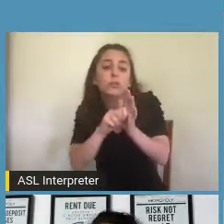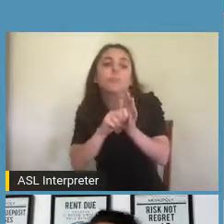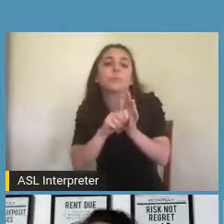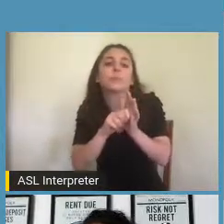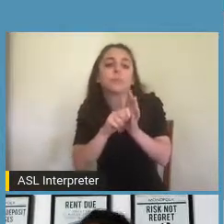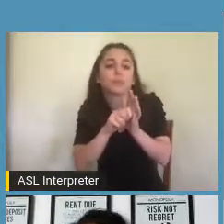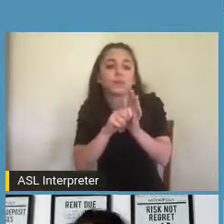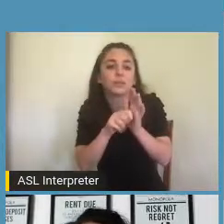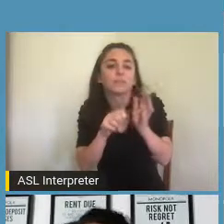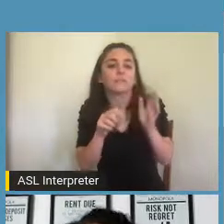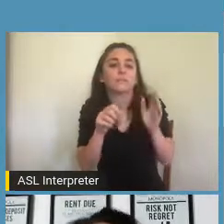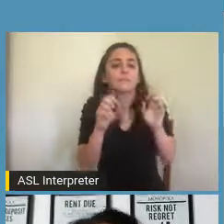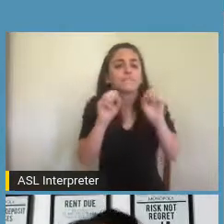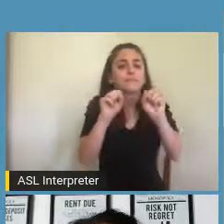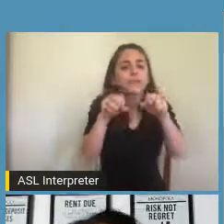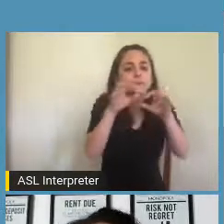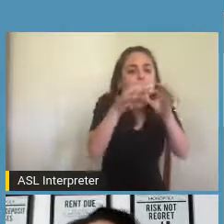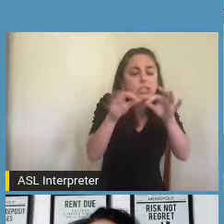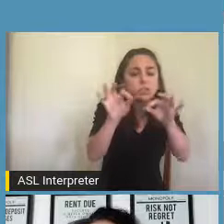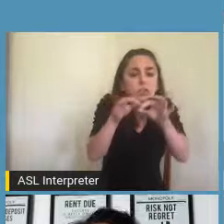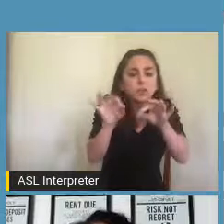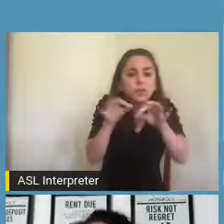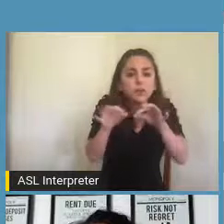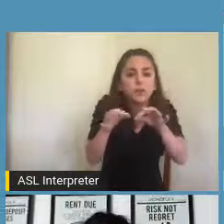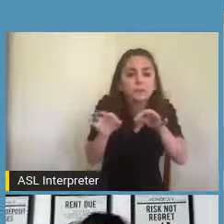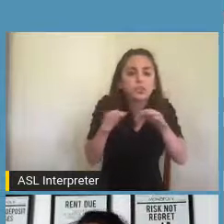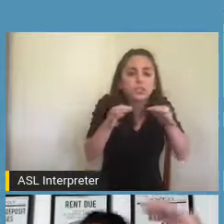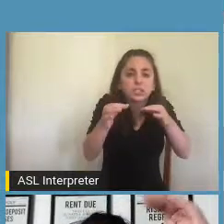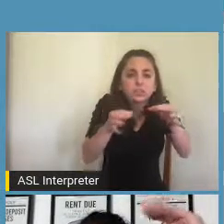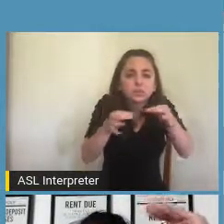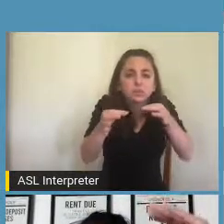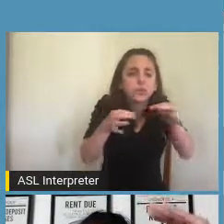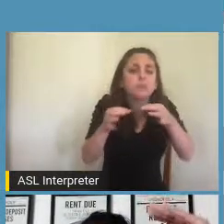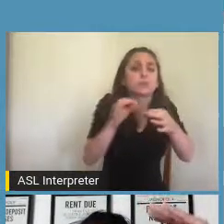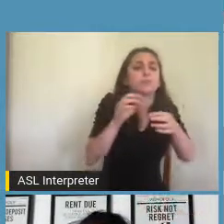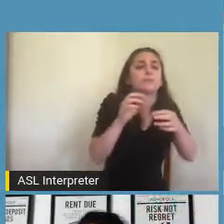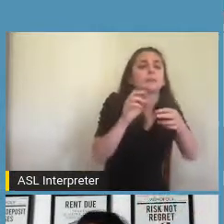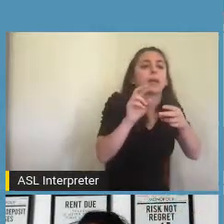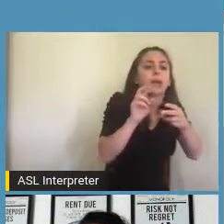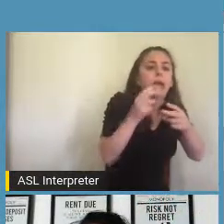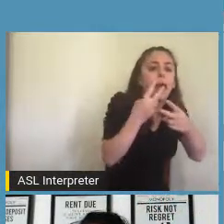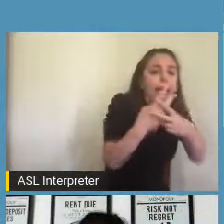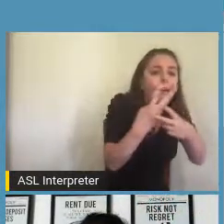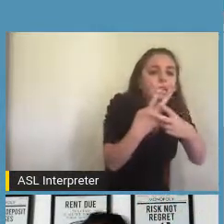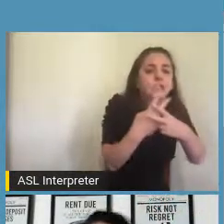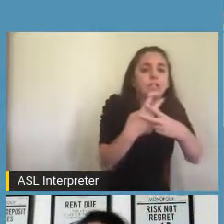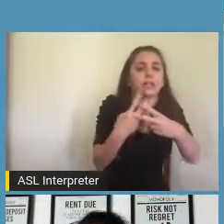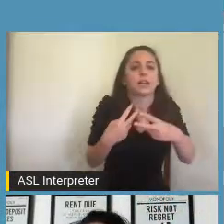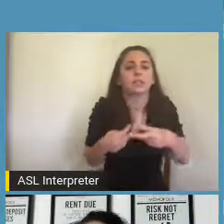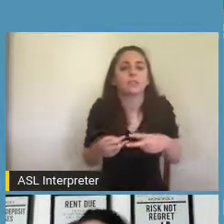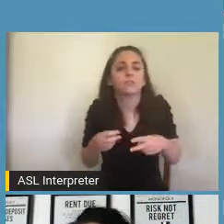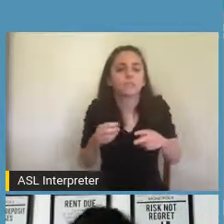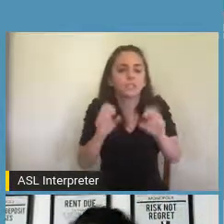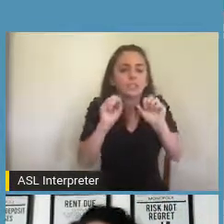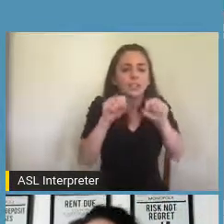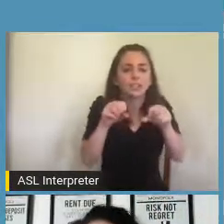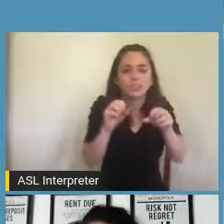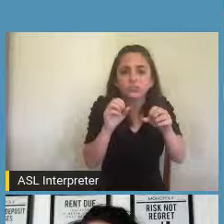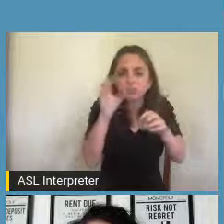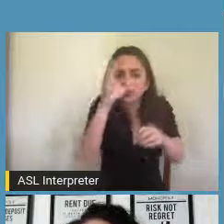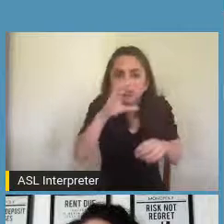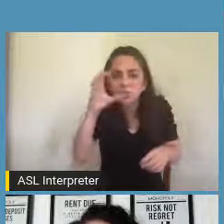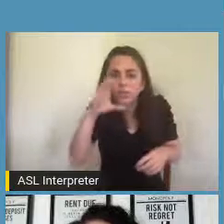right video description and the right hashtags, again, to kind of make it much more searchable and kind of fit within the